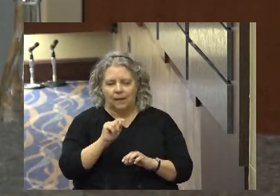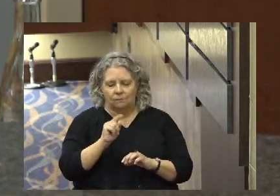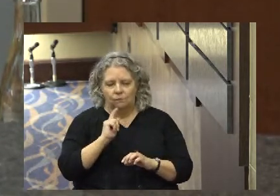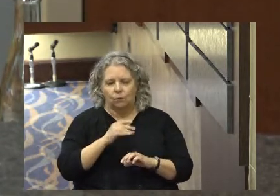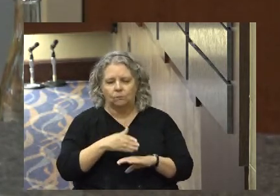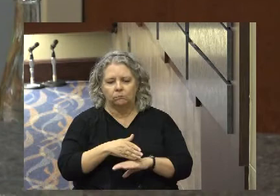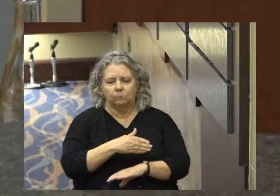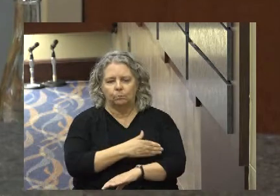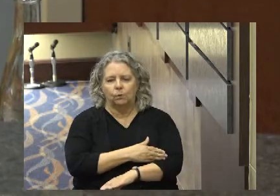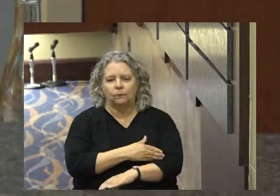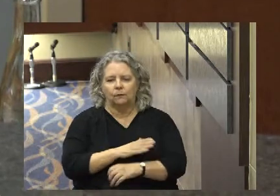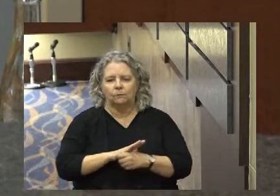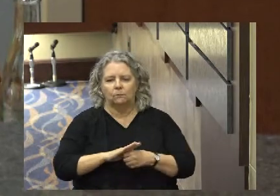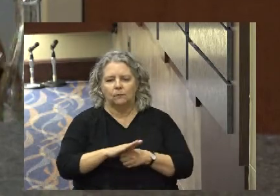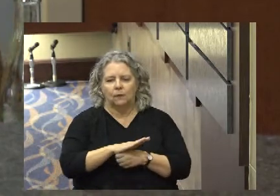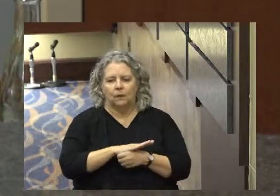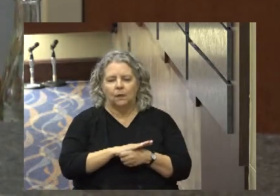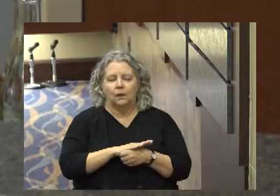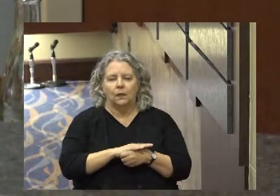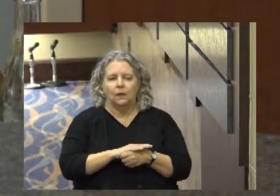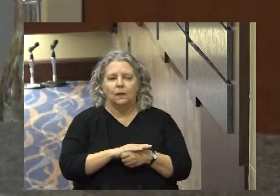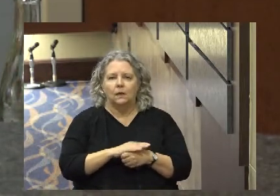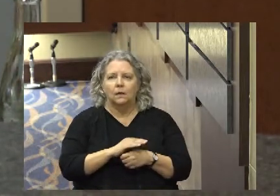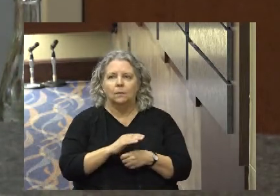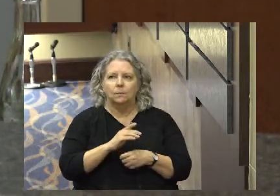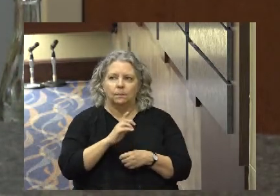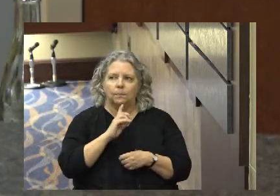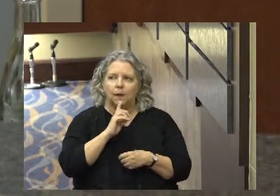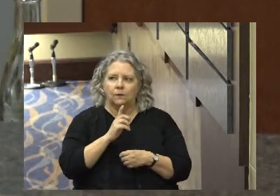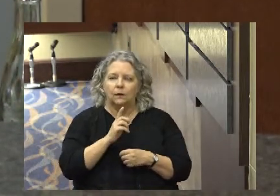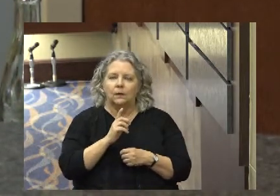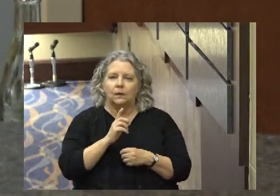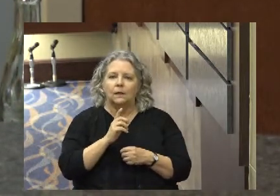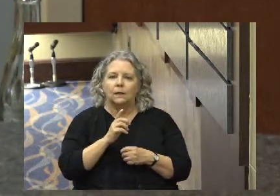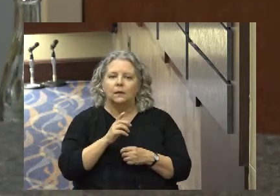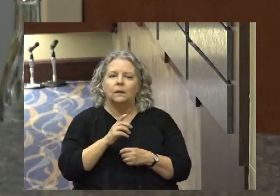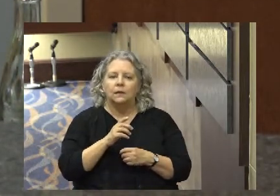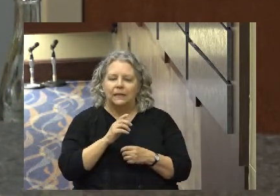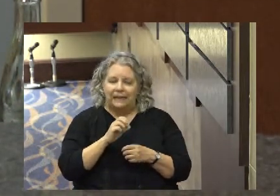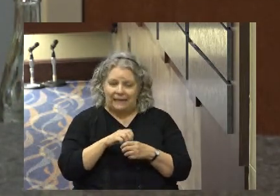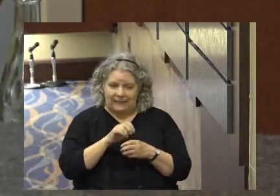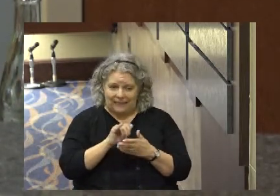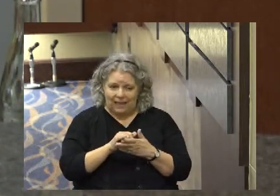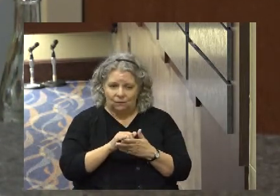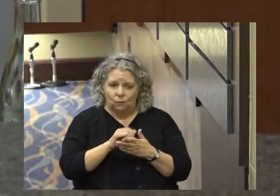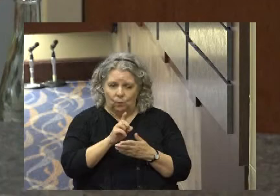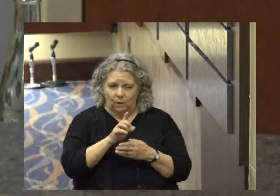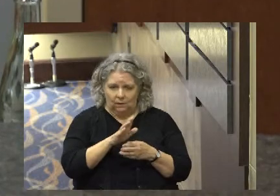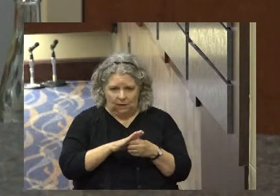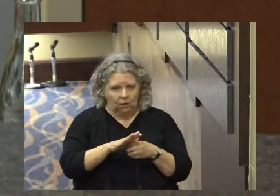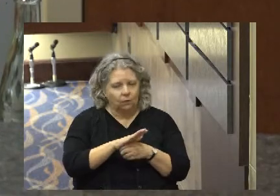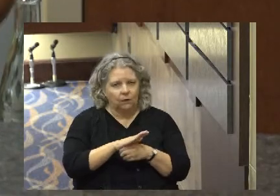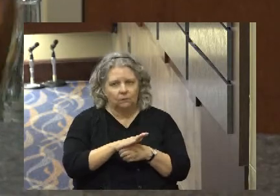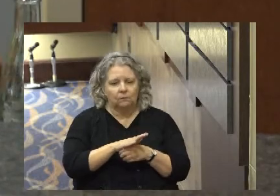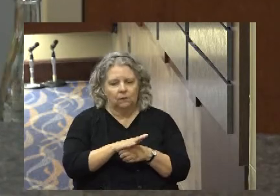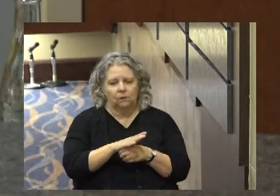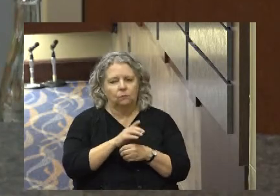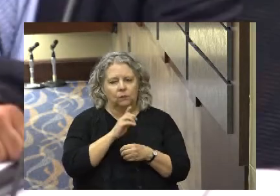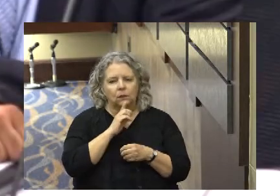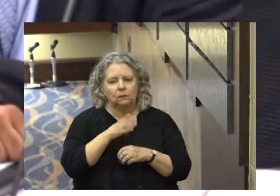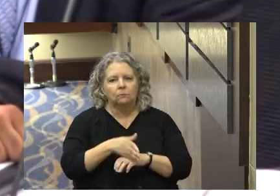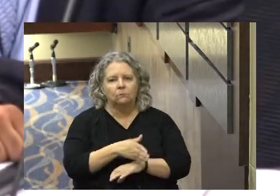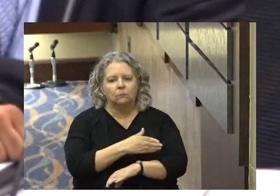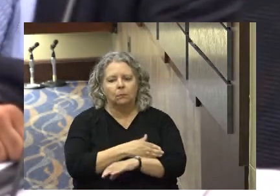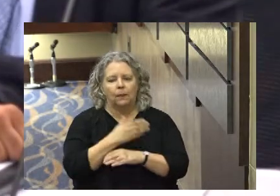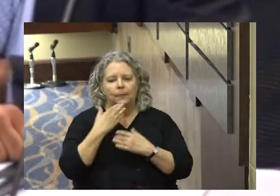Chotos, but, you know, especially in one area, in one neighborhood. So Thank you. thank you. Thank